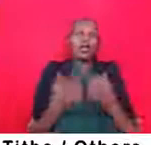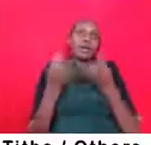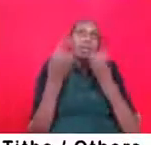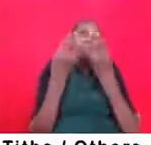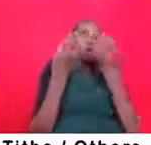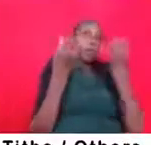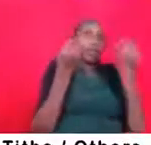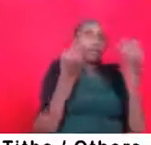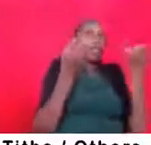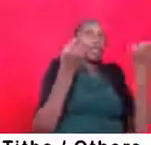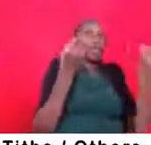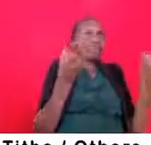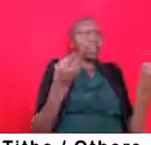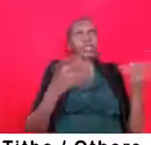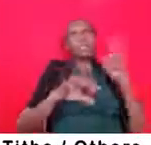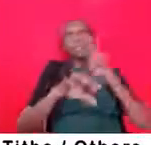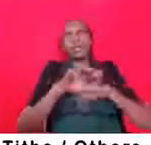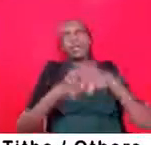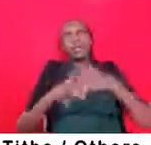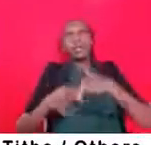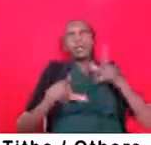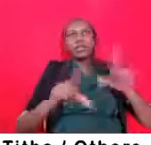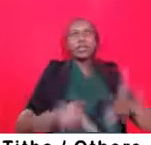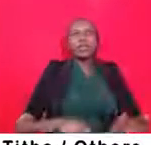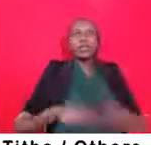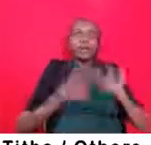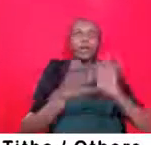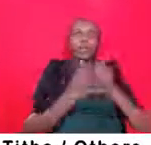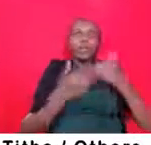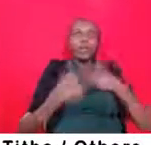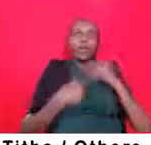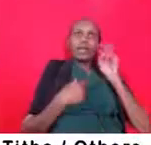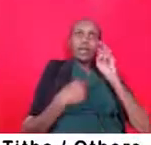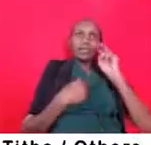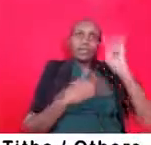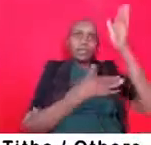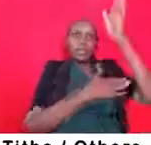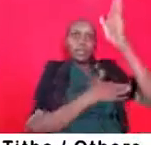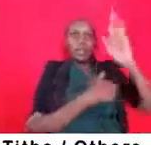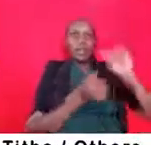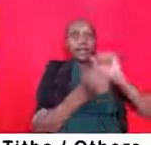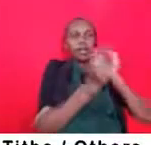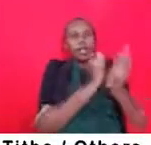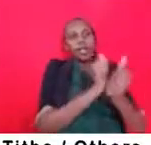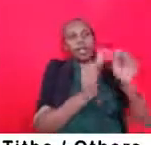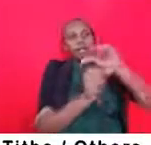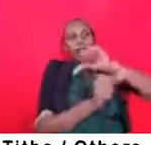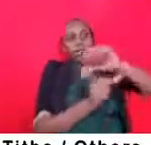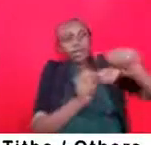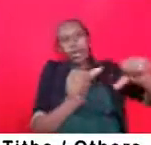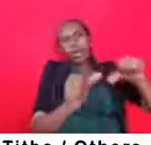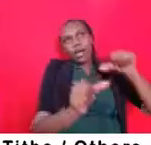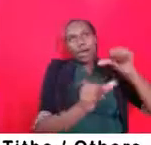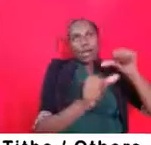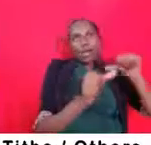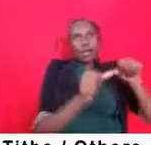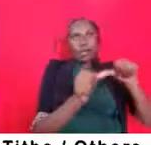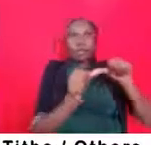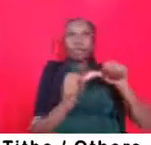around. There are so many, many, many times in my life that I have seen my God. One more